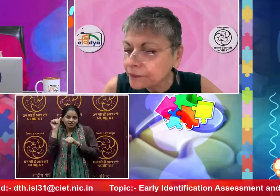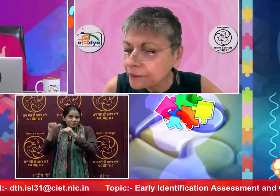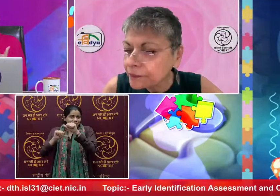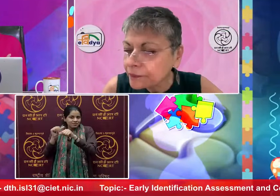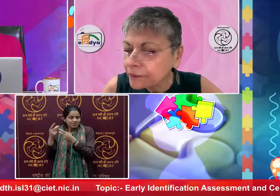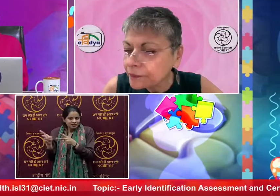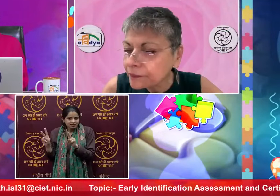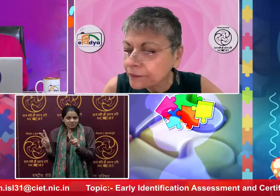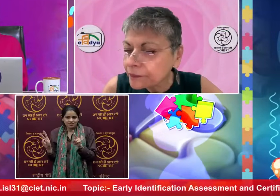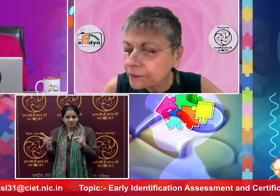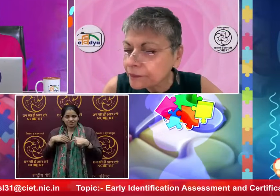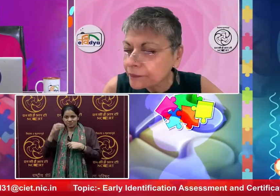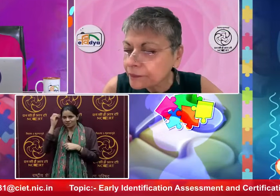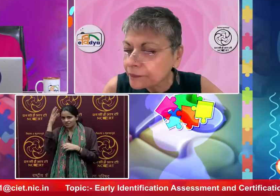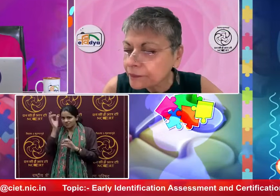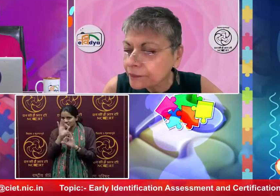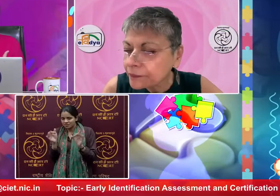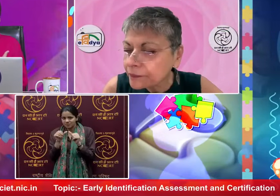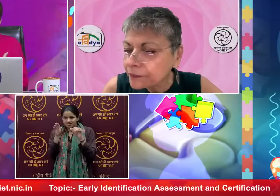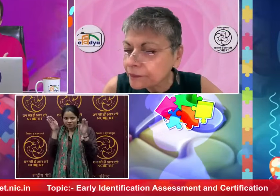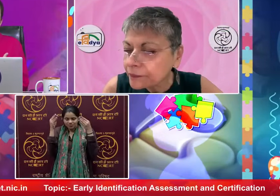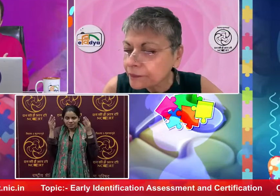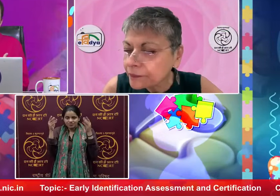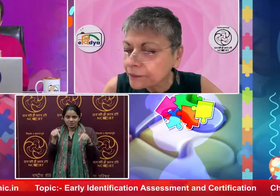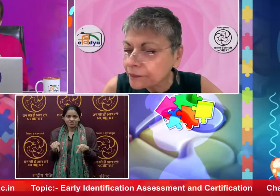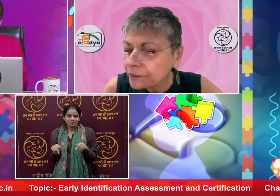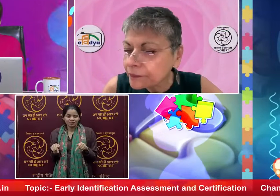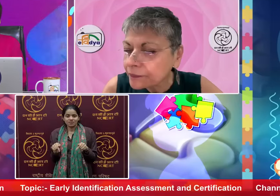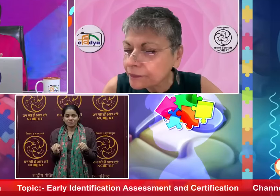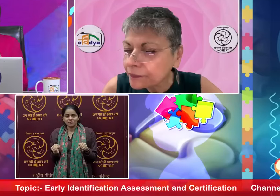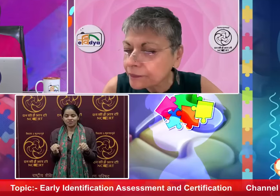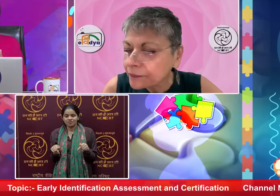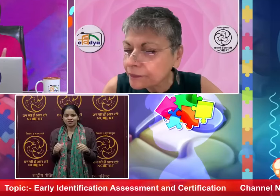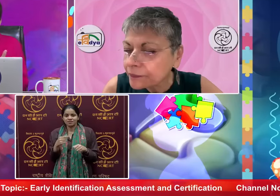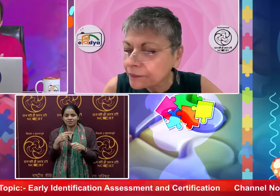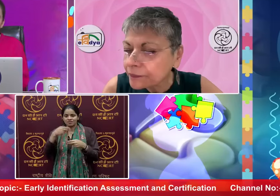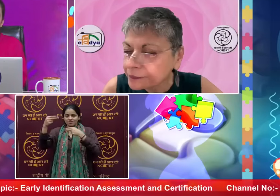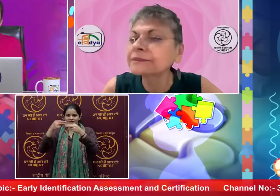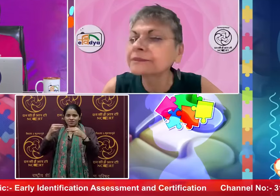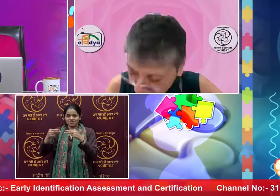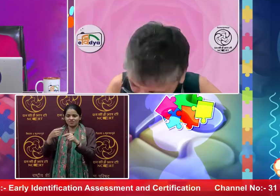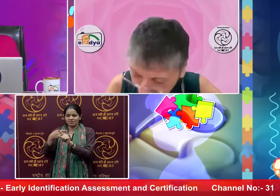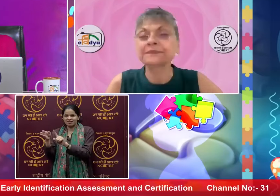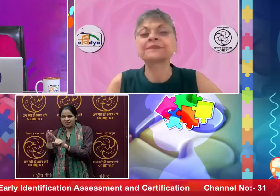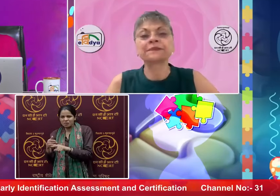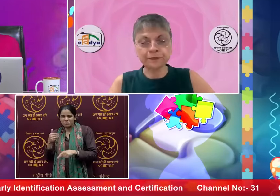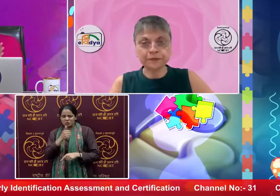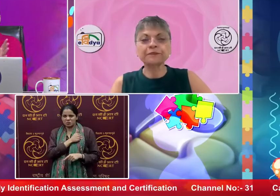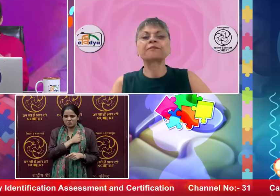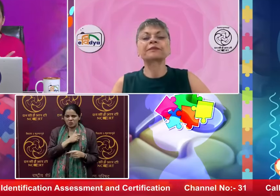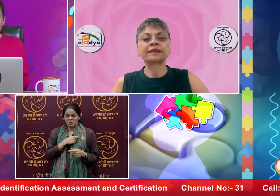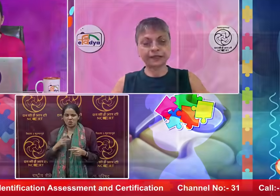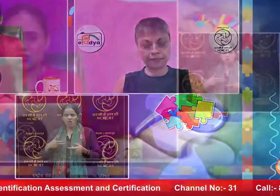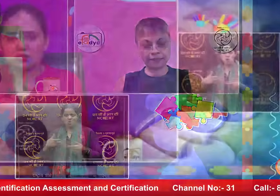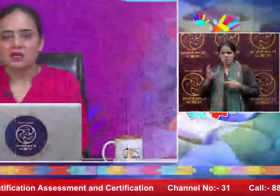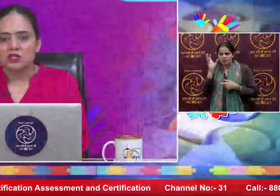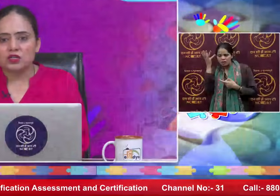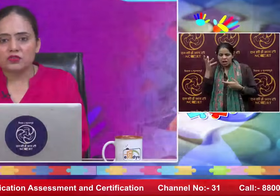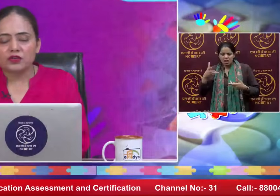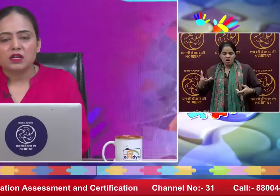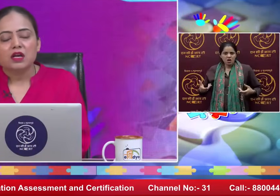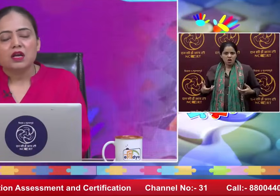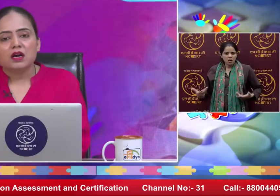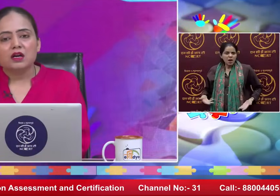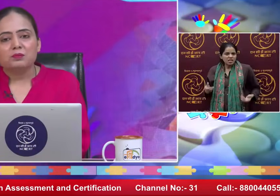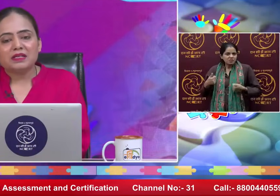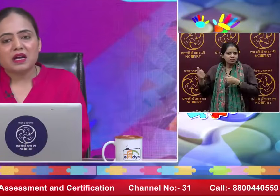because we do not have awareness regarding autism, we are labeling them as manipulative, rude or unmanageable, difficult